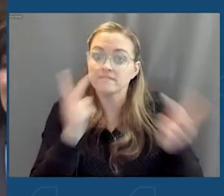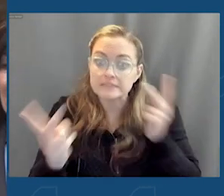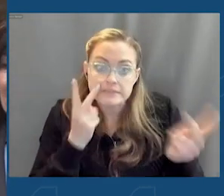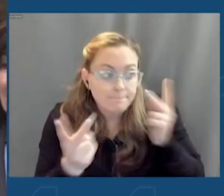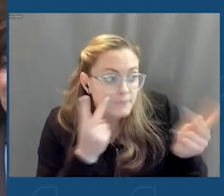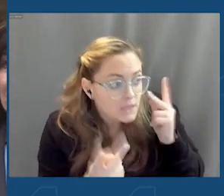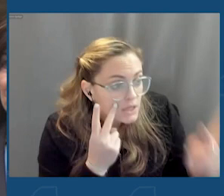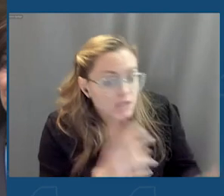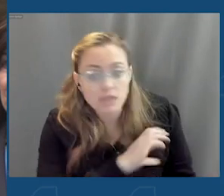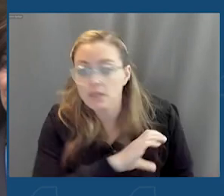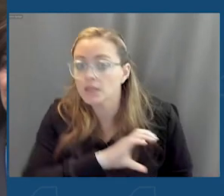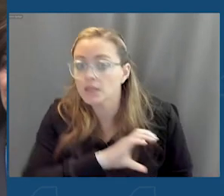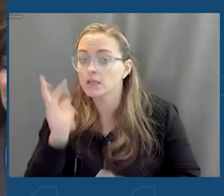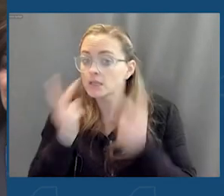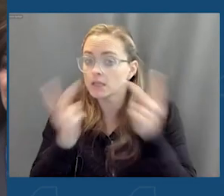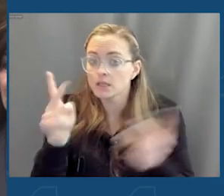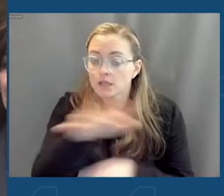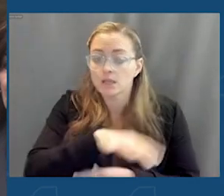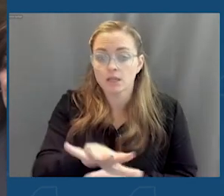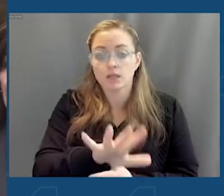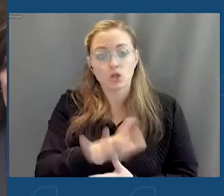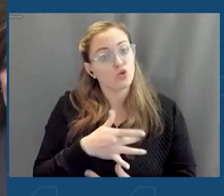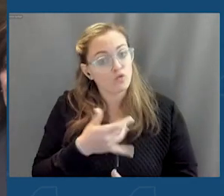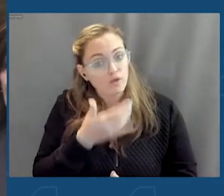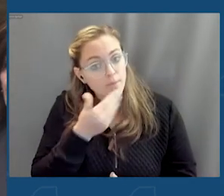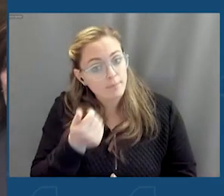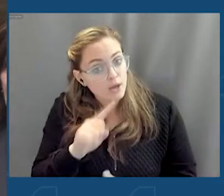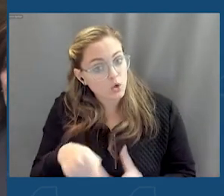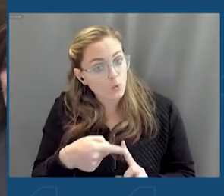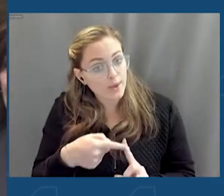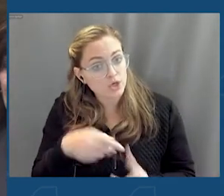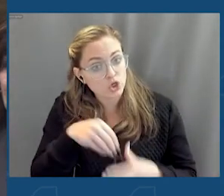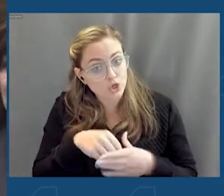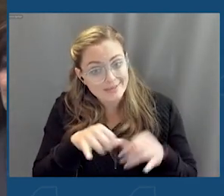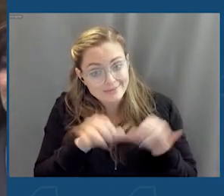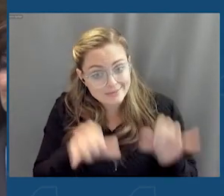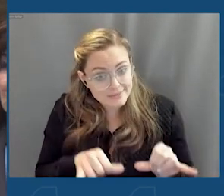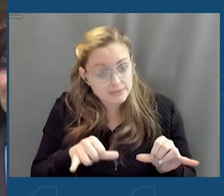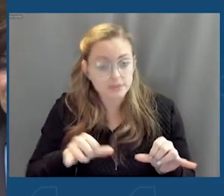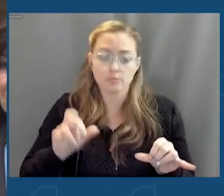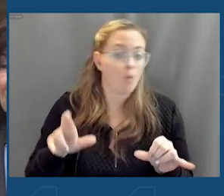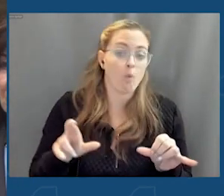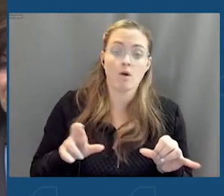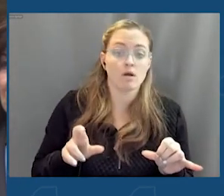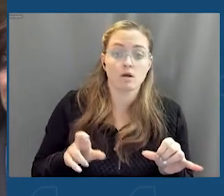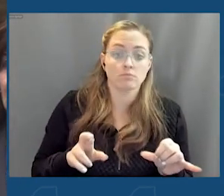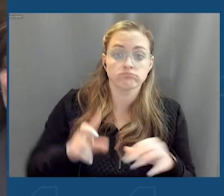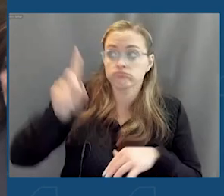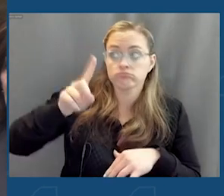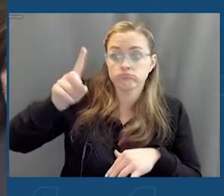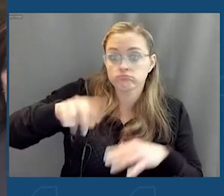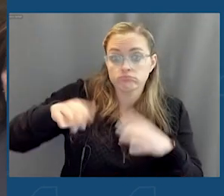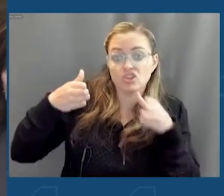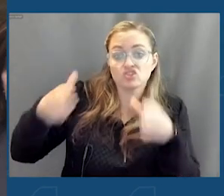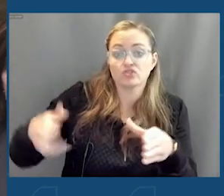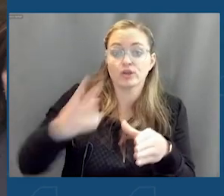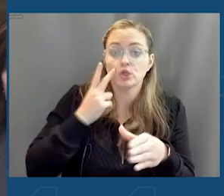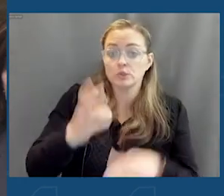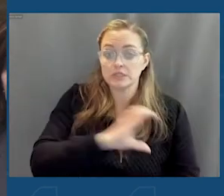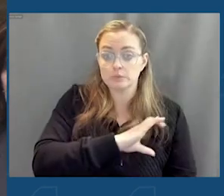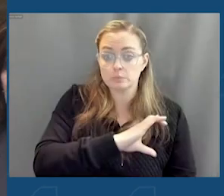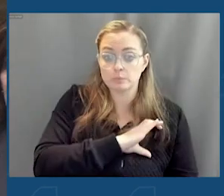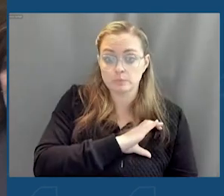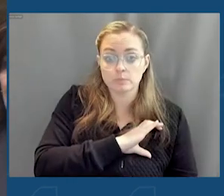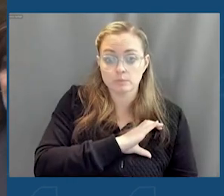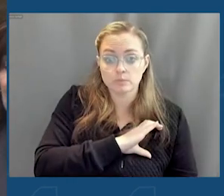because nothing makes you feel better when you are in the system or up top than seeing that uniform officer.